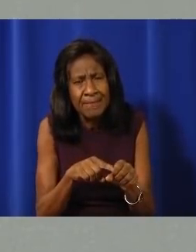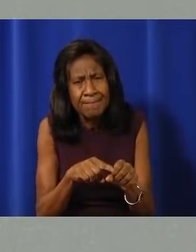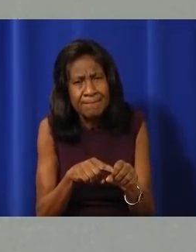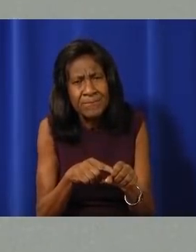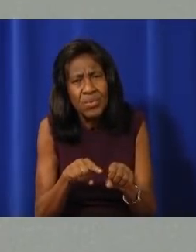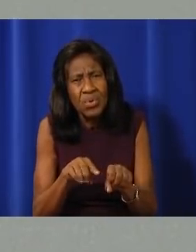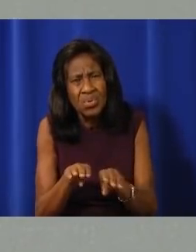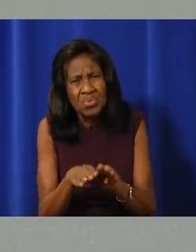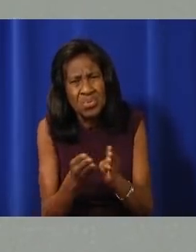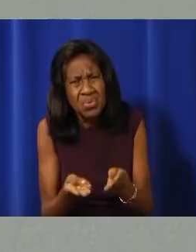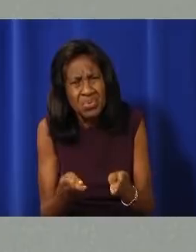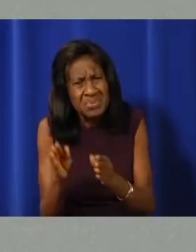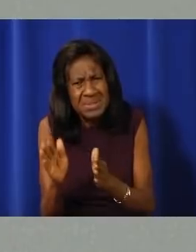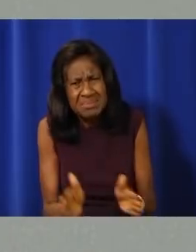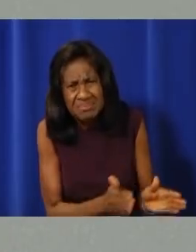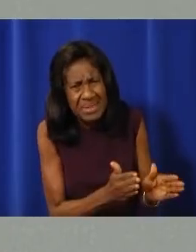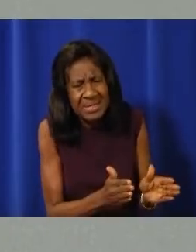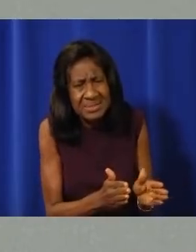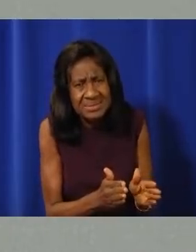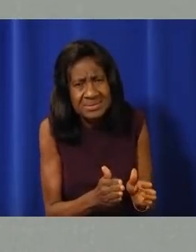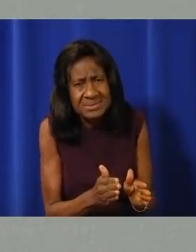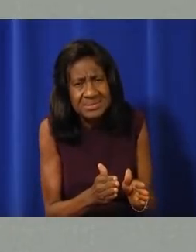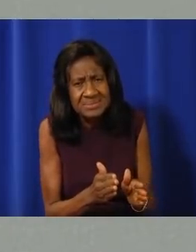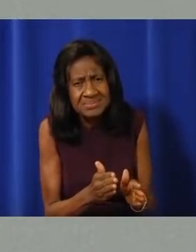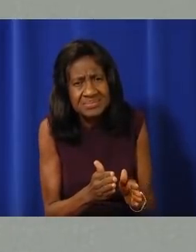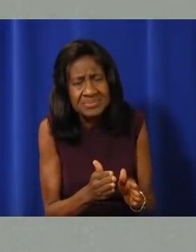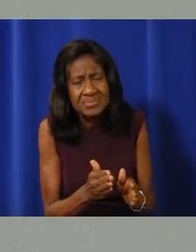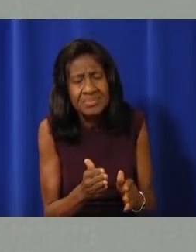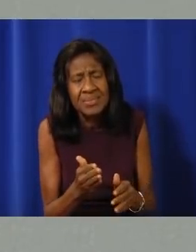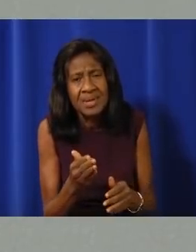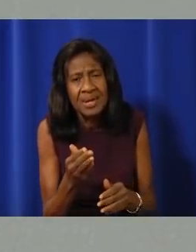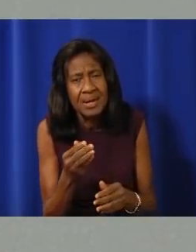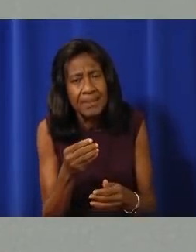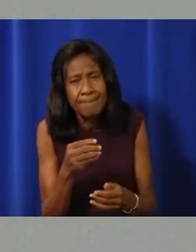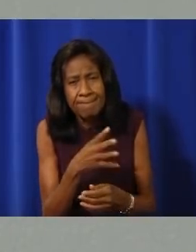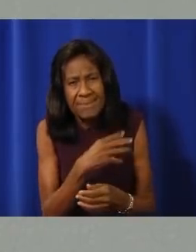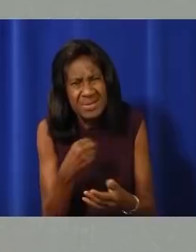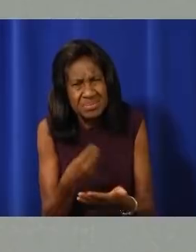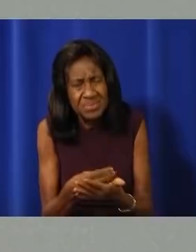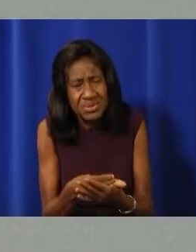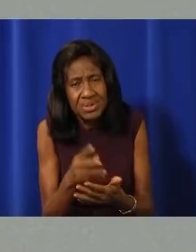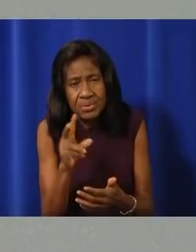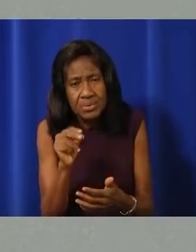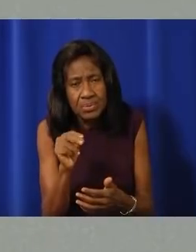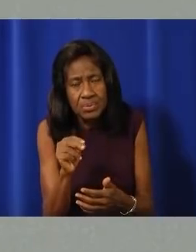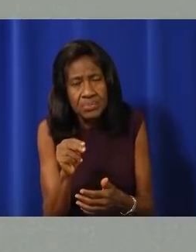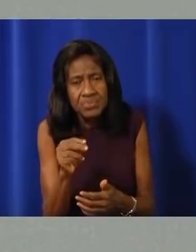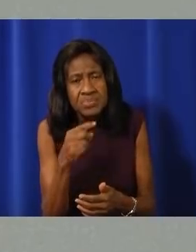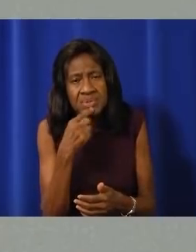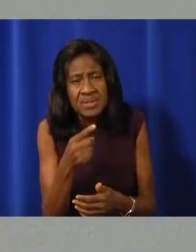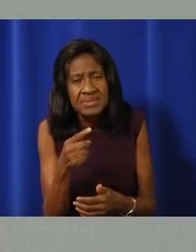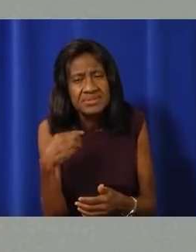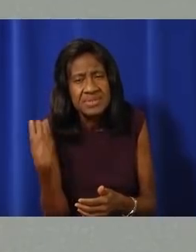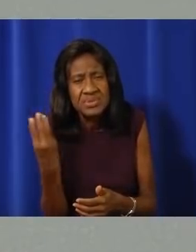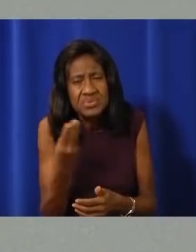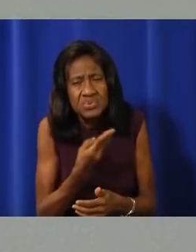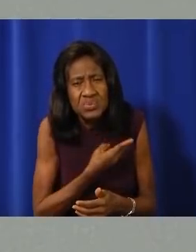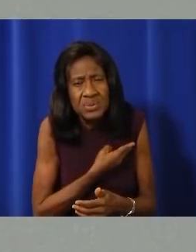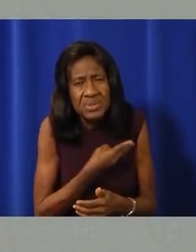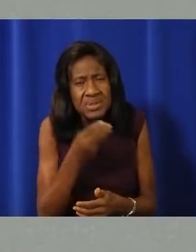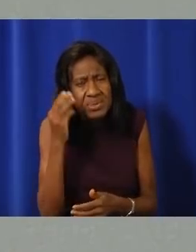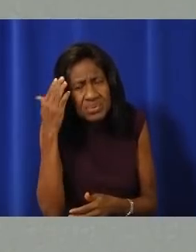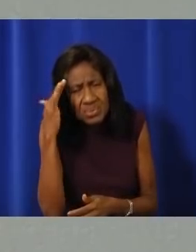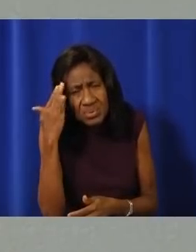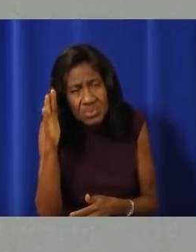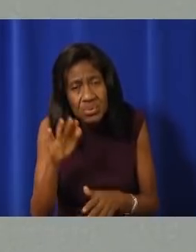that. It's not about that at all. It's about a recognition that we don't know how long this is going to go